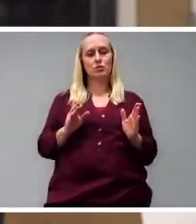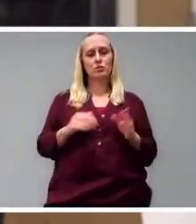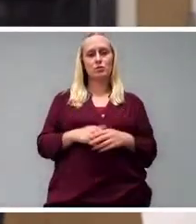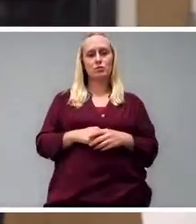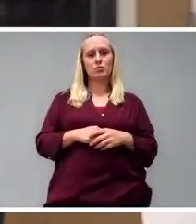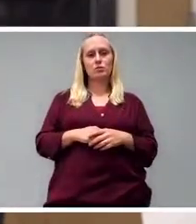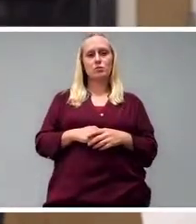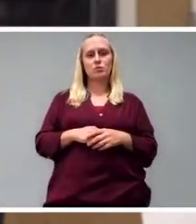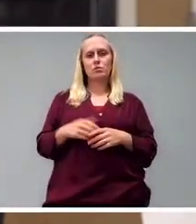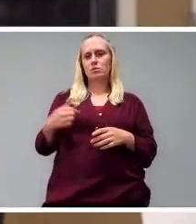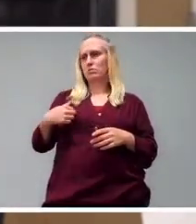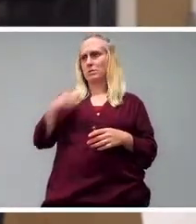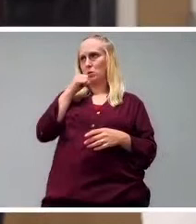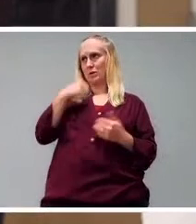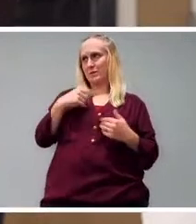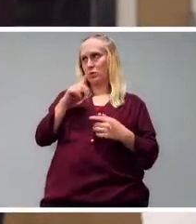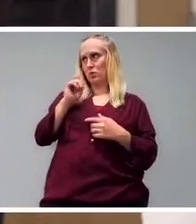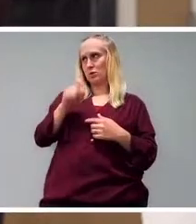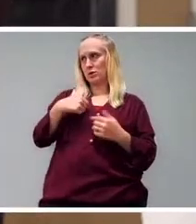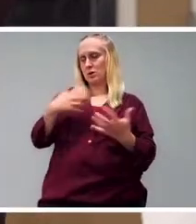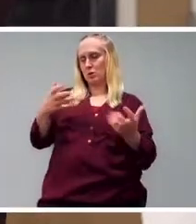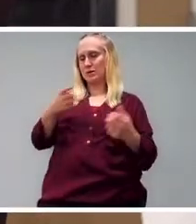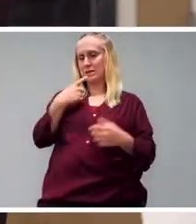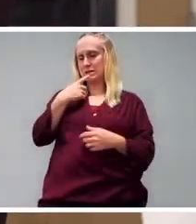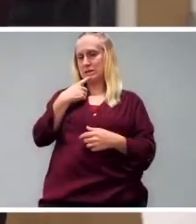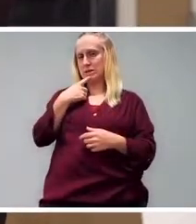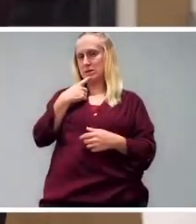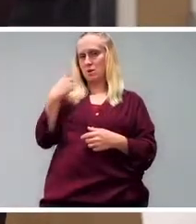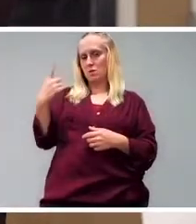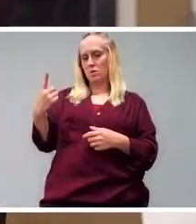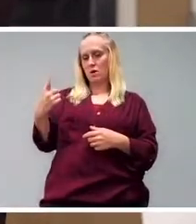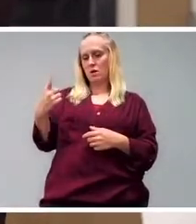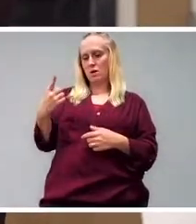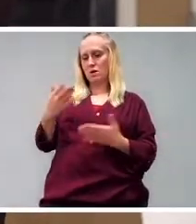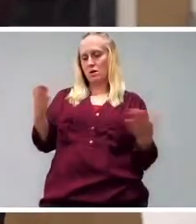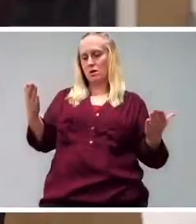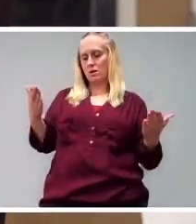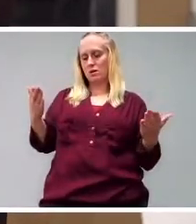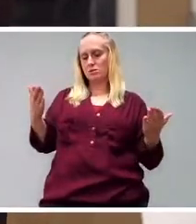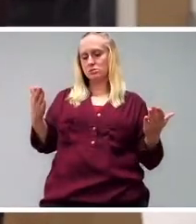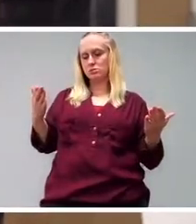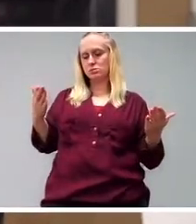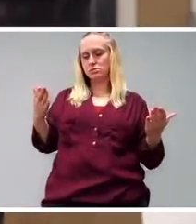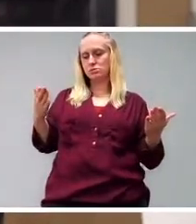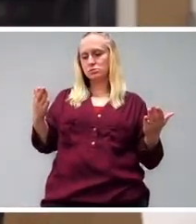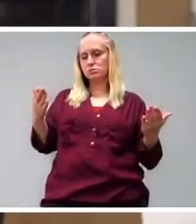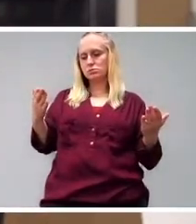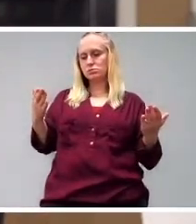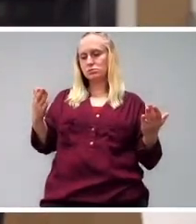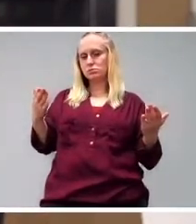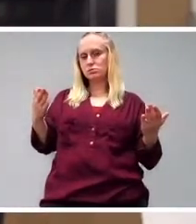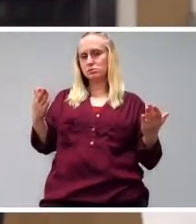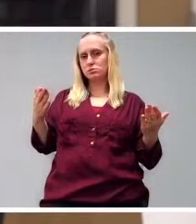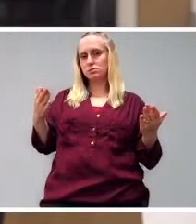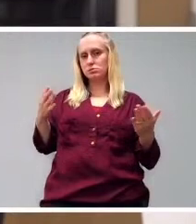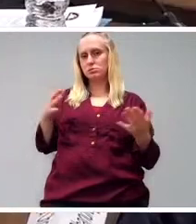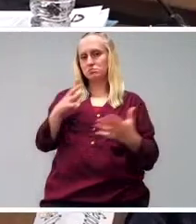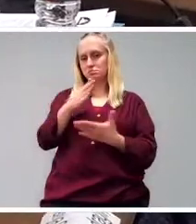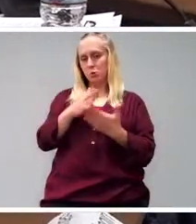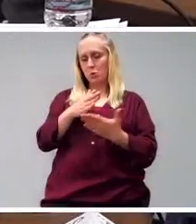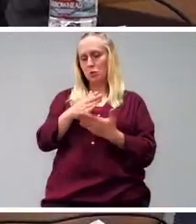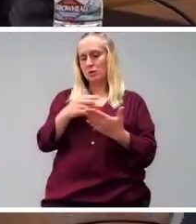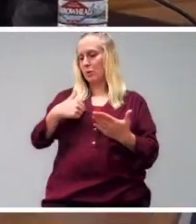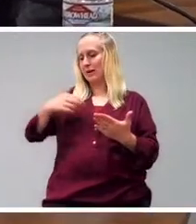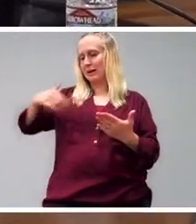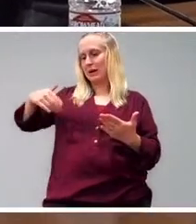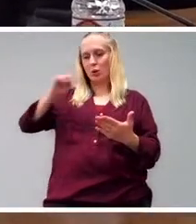I don't actually have a question. I just want to say that one of the things that, one of the priority components that we haven't heard about